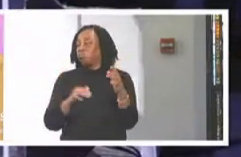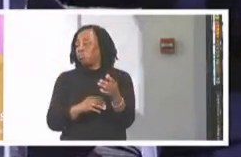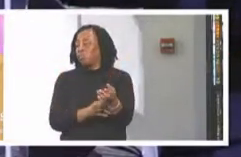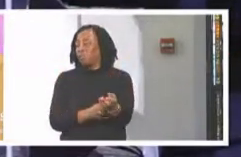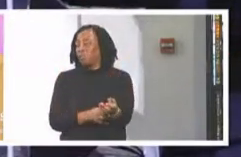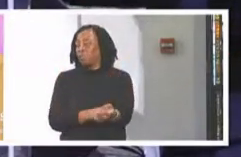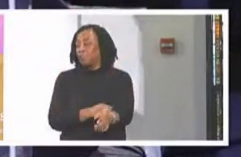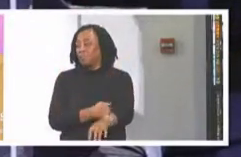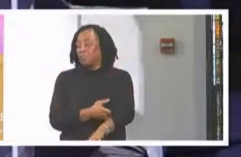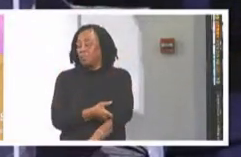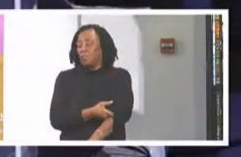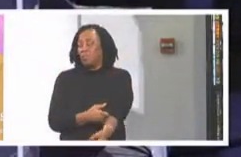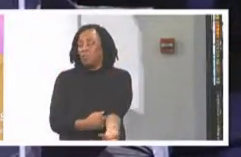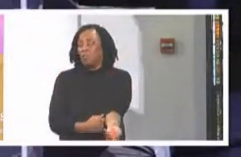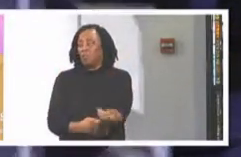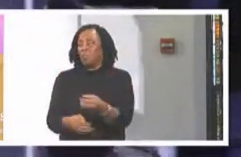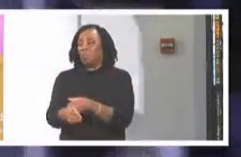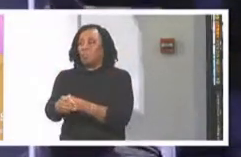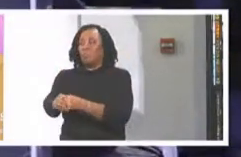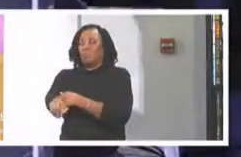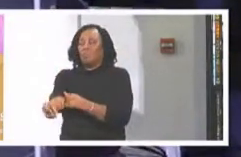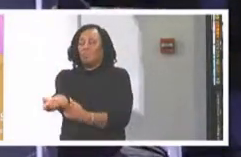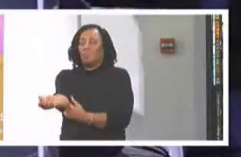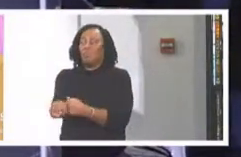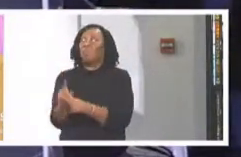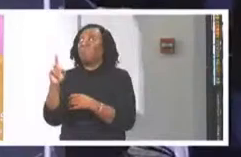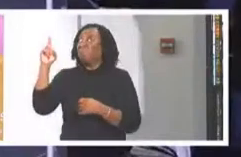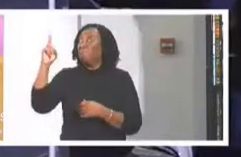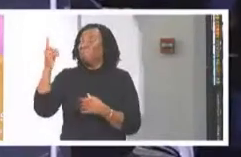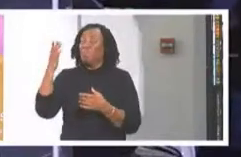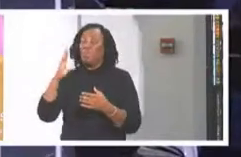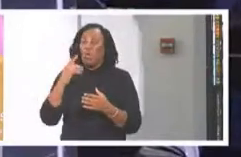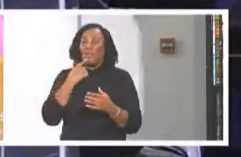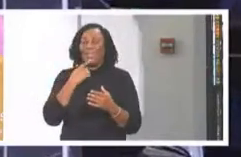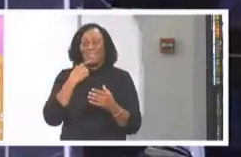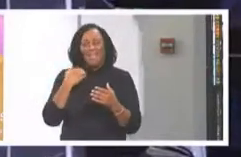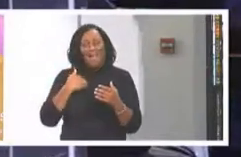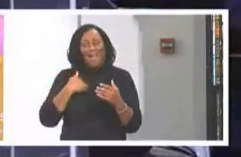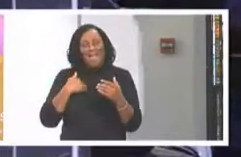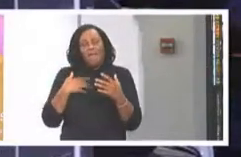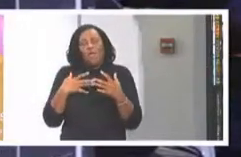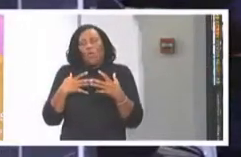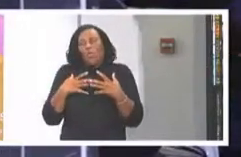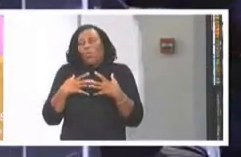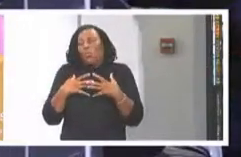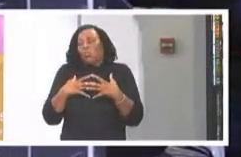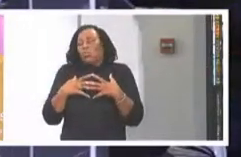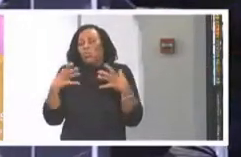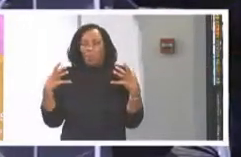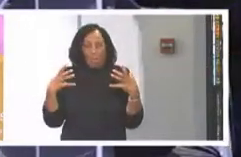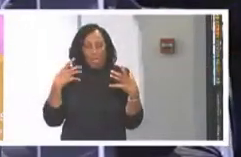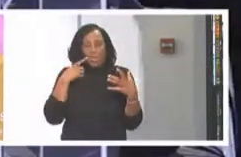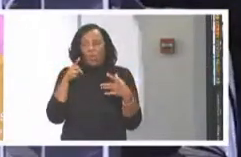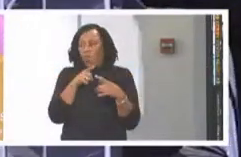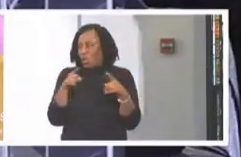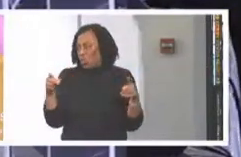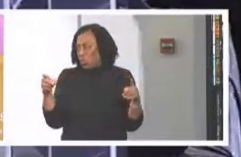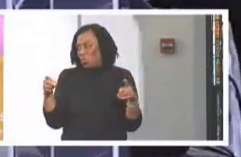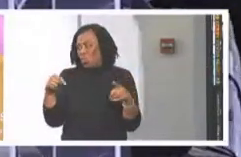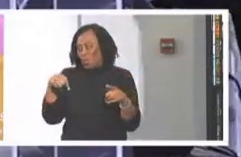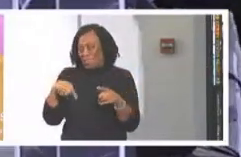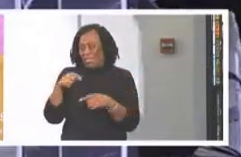God says, I have so much for you in 2023. You don't have room to hold on to all that old stuff. Let it go.